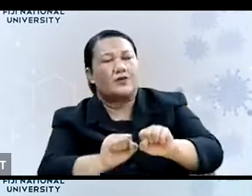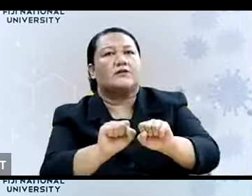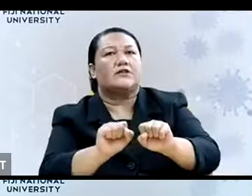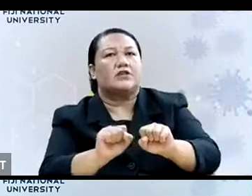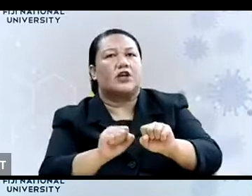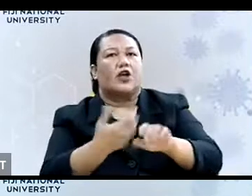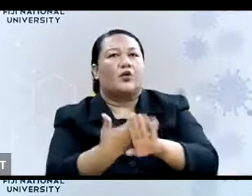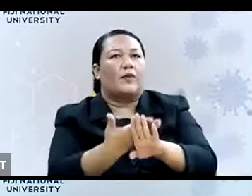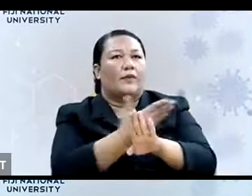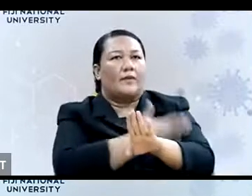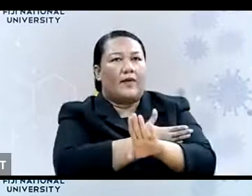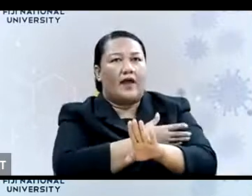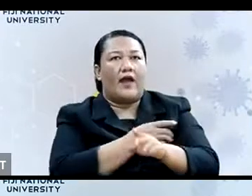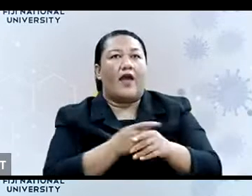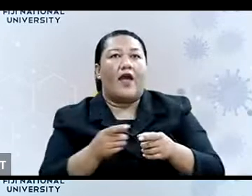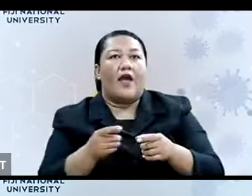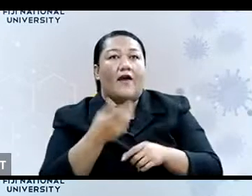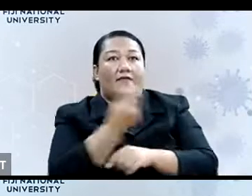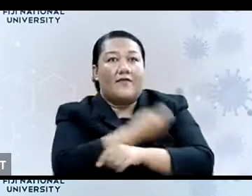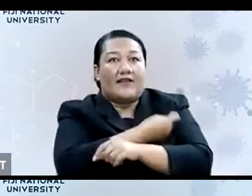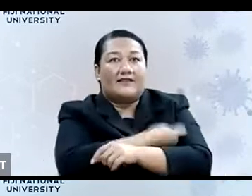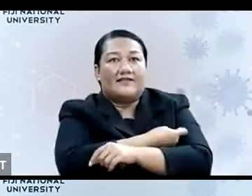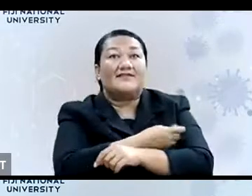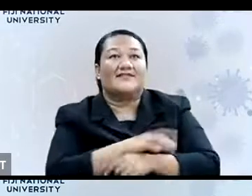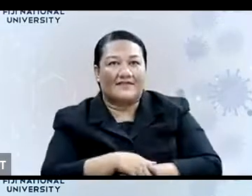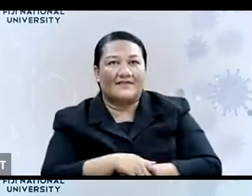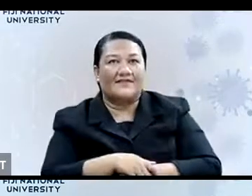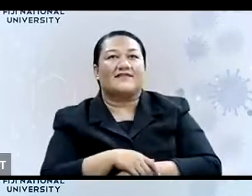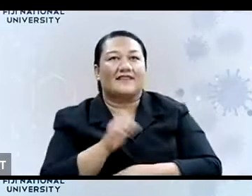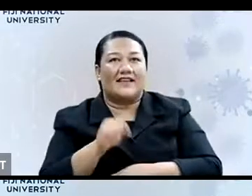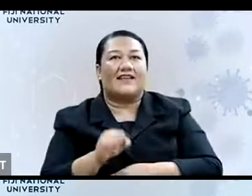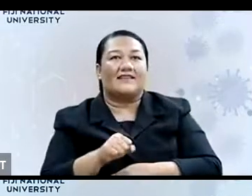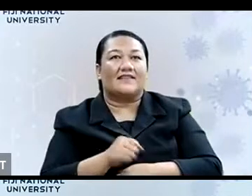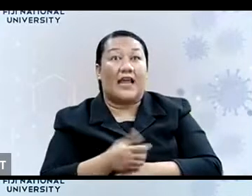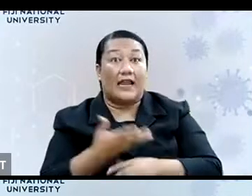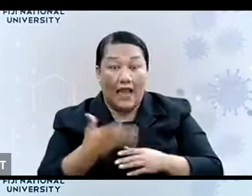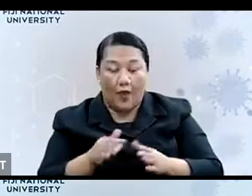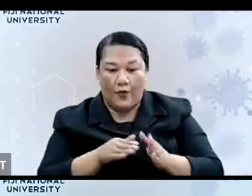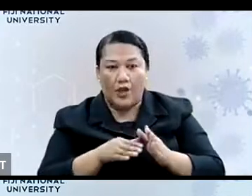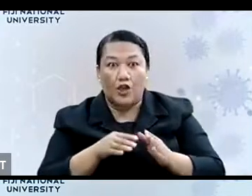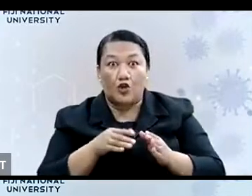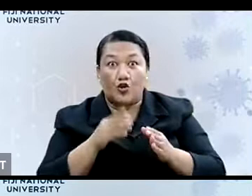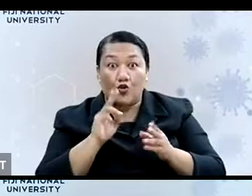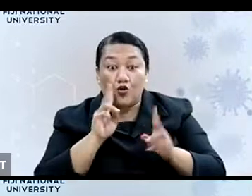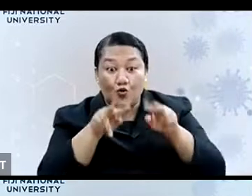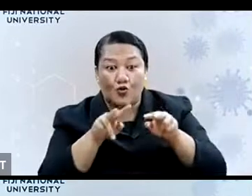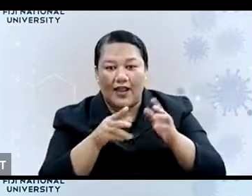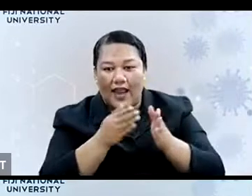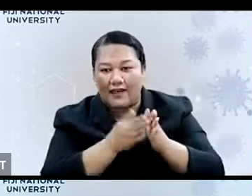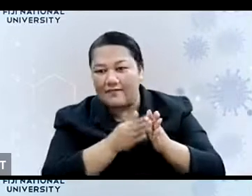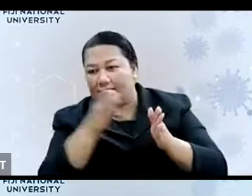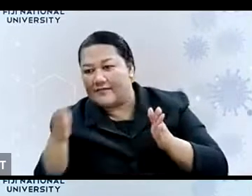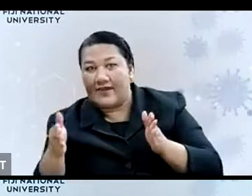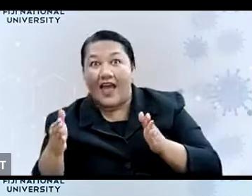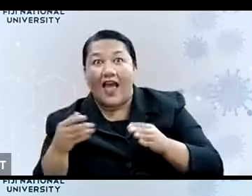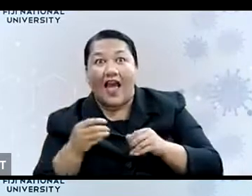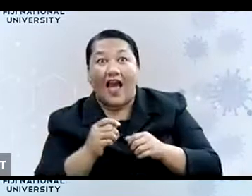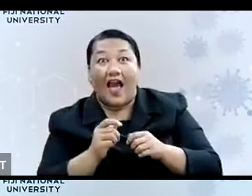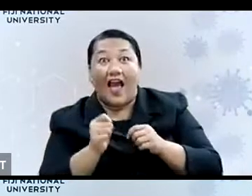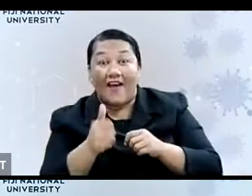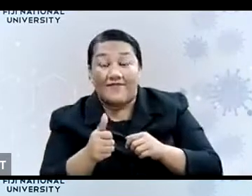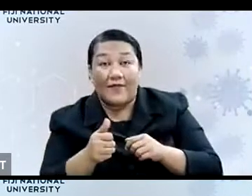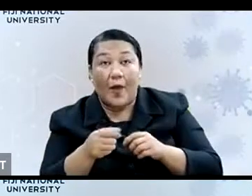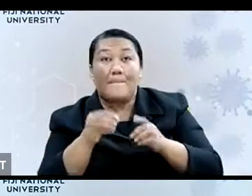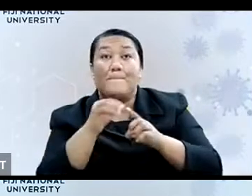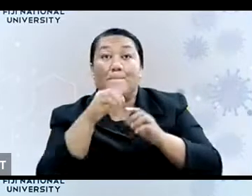the exciting thing about moving to a post-vaccine world. You know, we've seen, you know, countries much worse affected, like